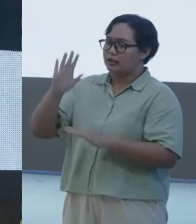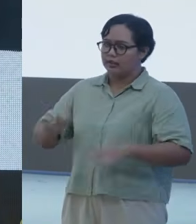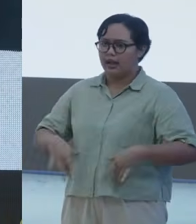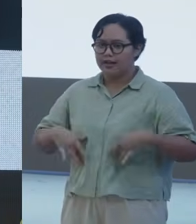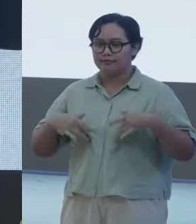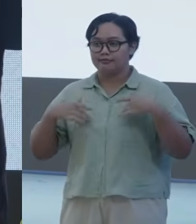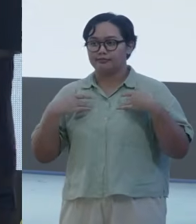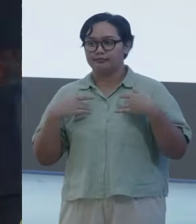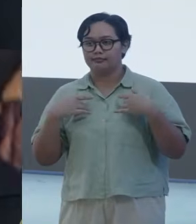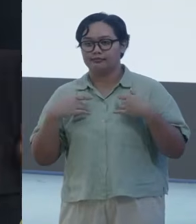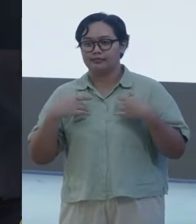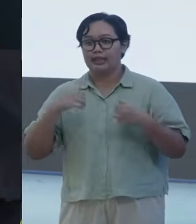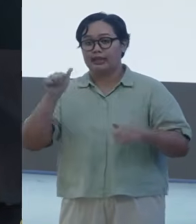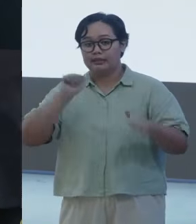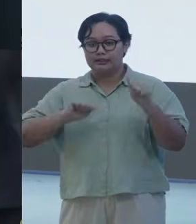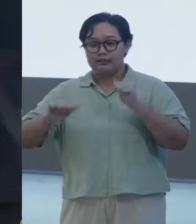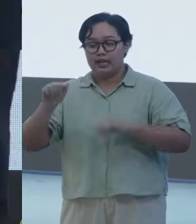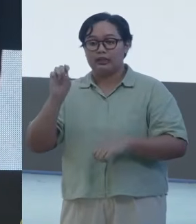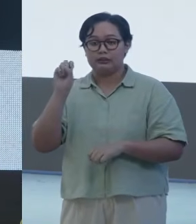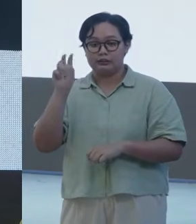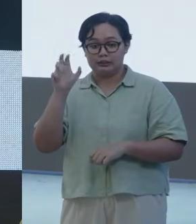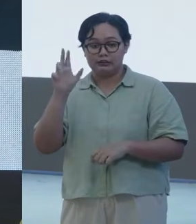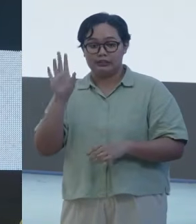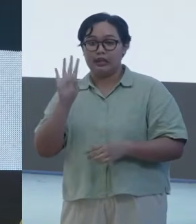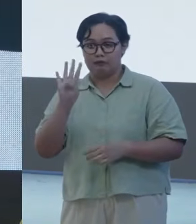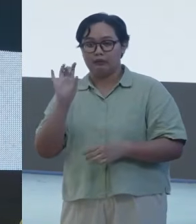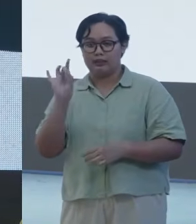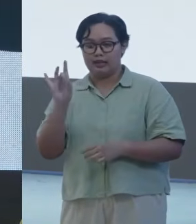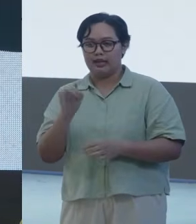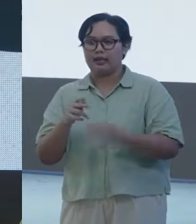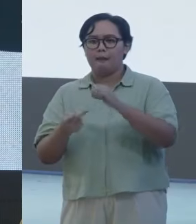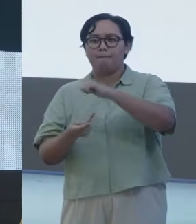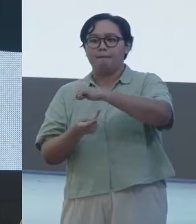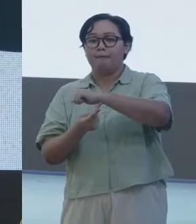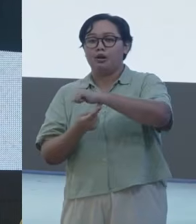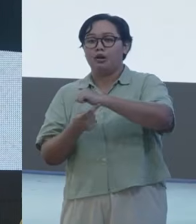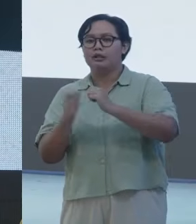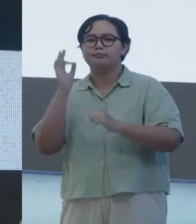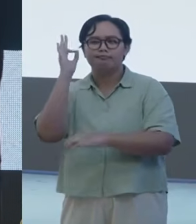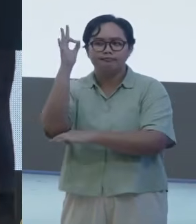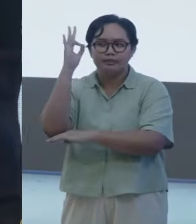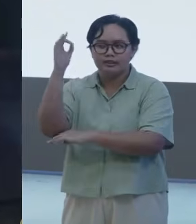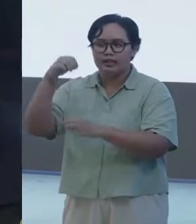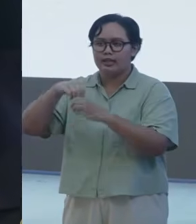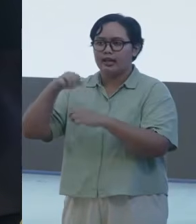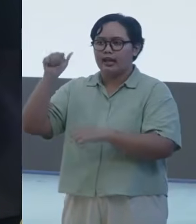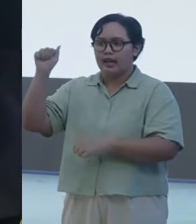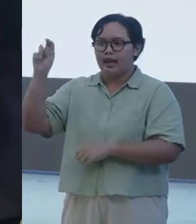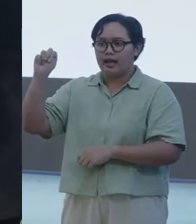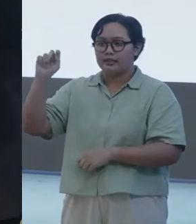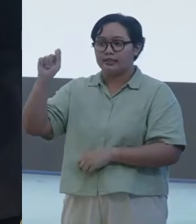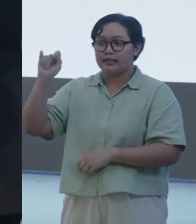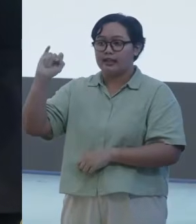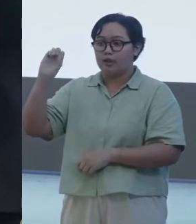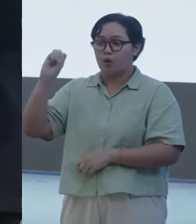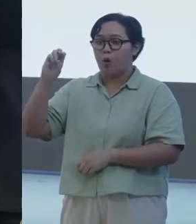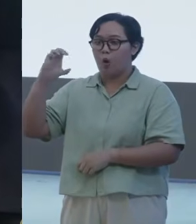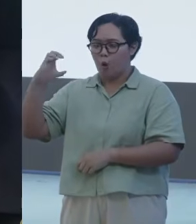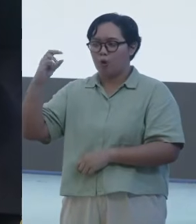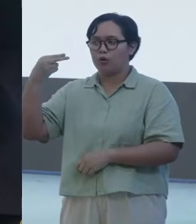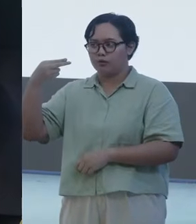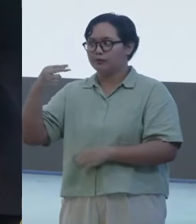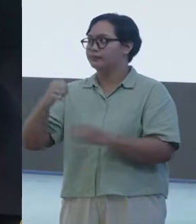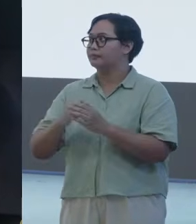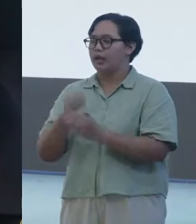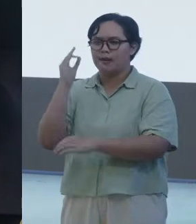Sa Acts 13:48, nung si Pablo ay nagpipreach sa mga nasa Antioch, Pisidian Antioch siya, nagpipreach